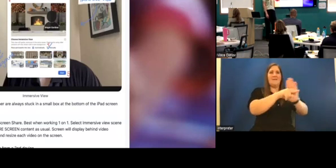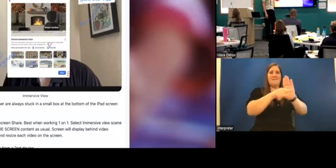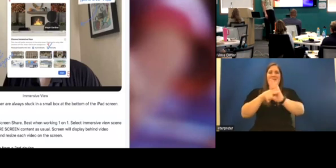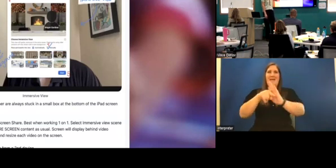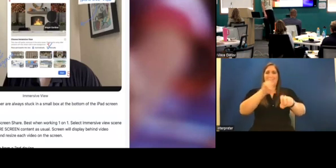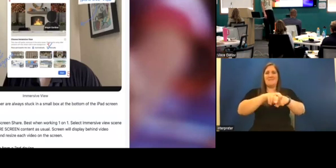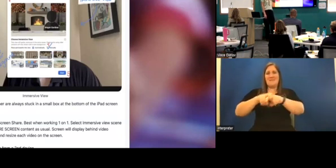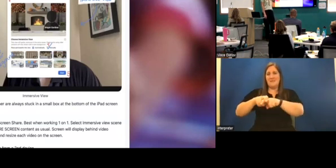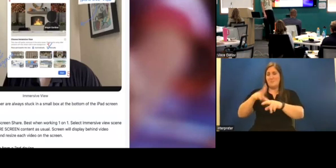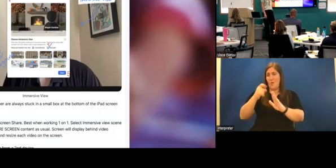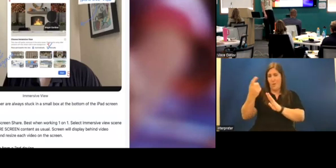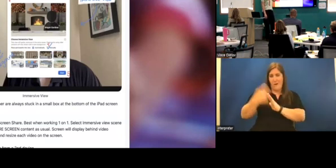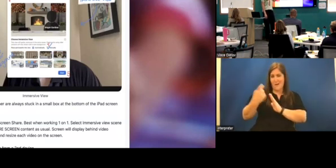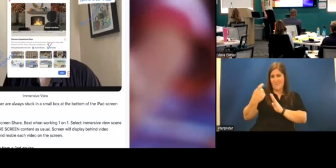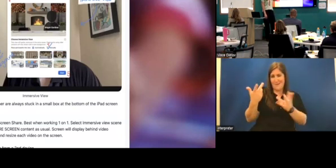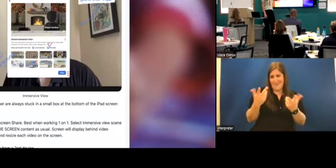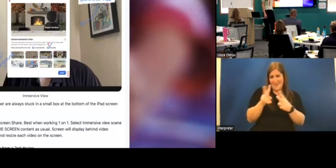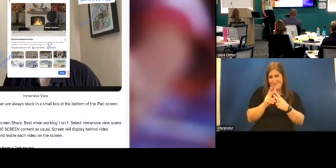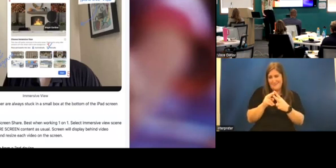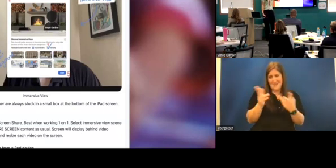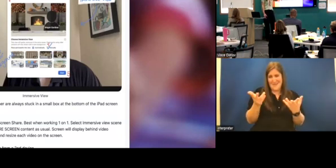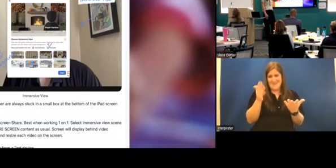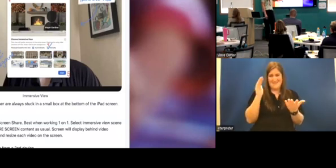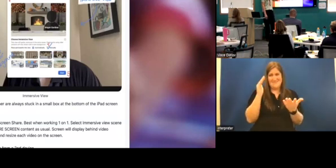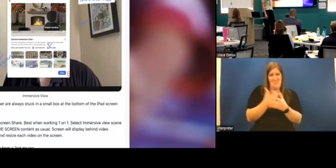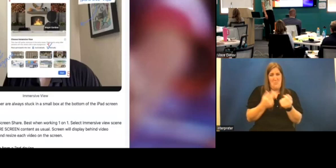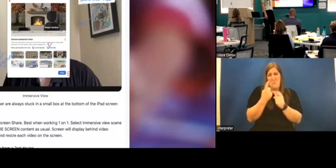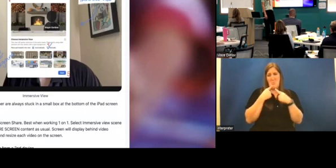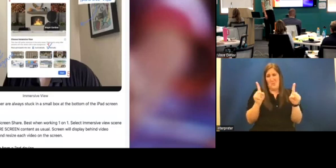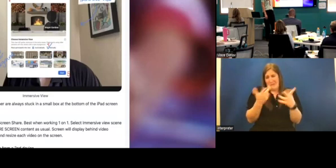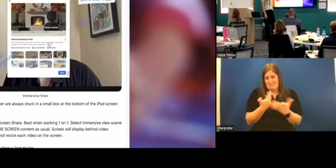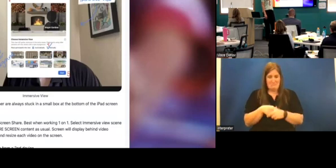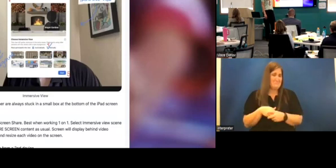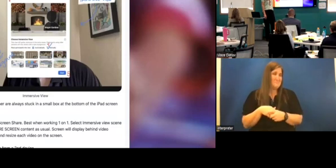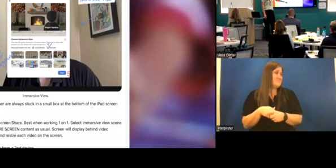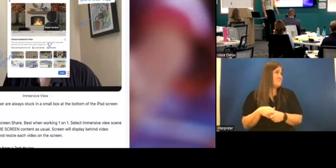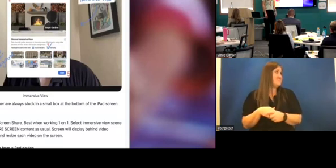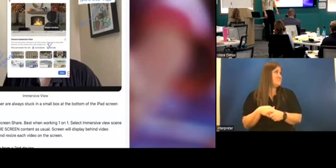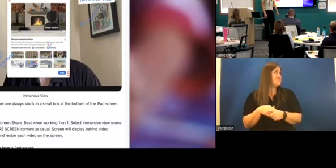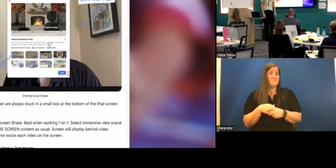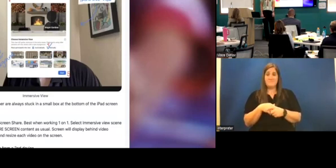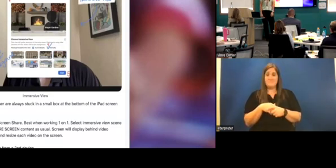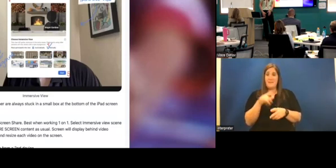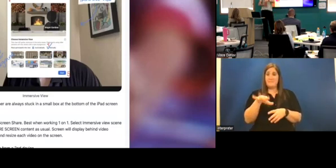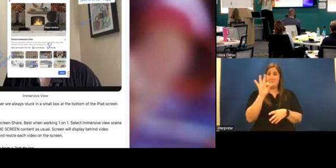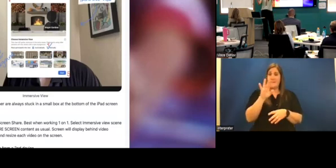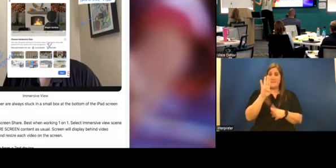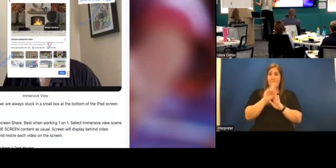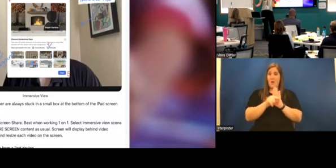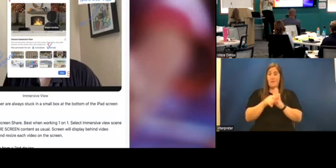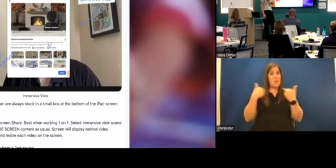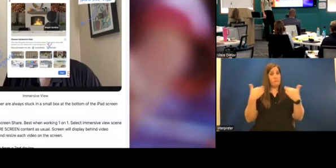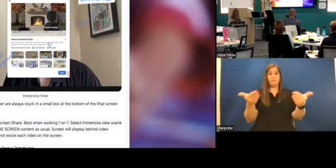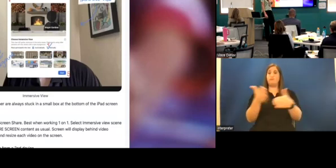automatic. Because when I forget, it still seems to work how I want. So anyway, select your background and then push start, and there you